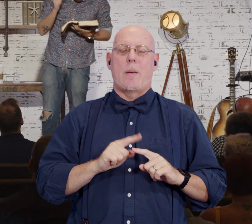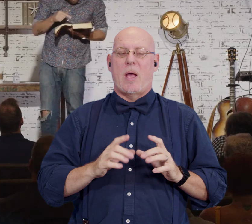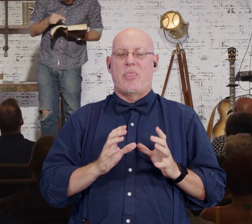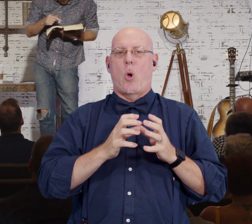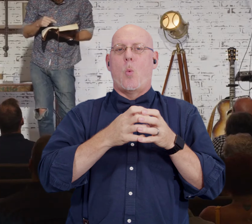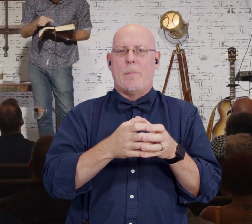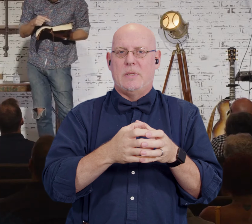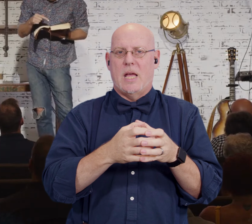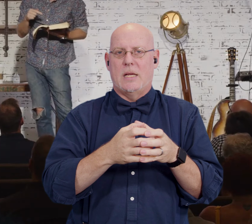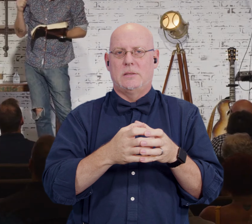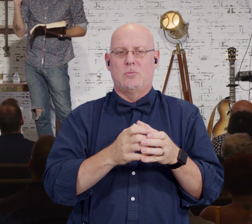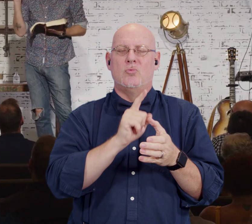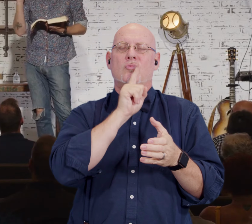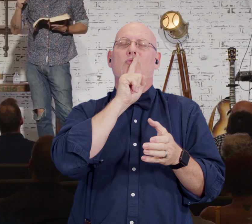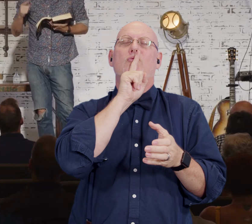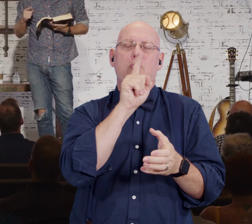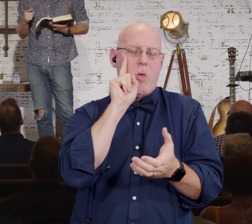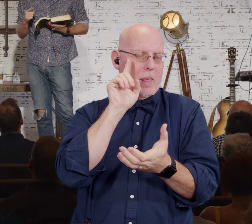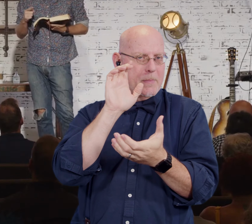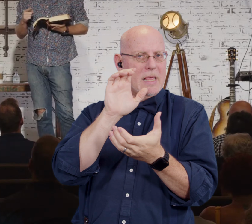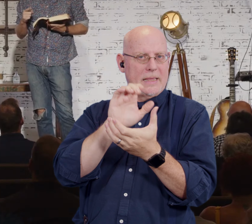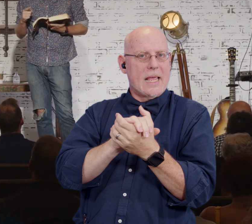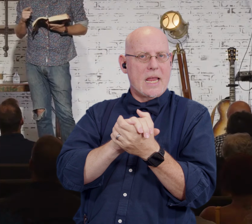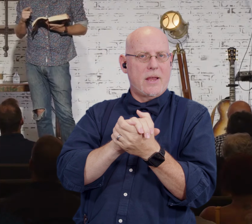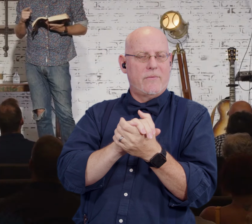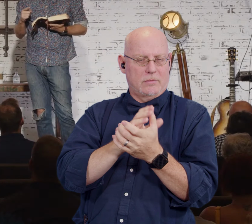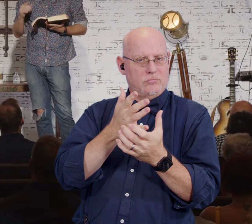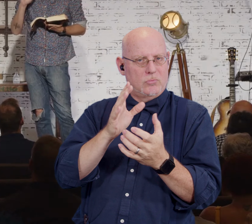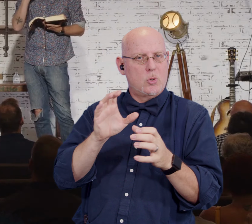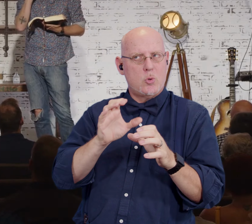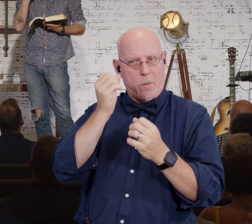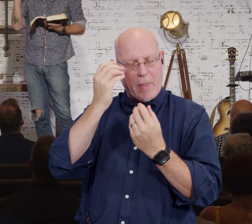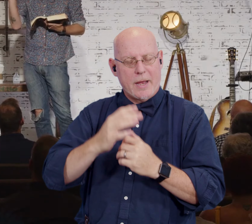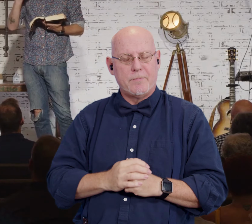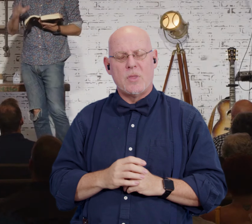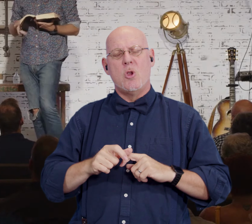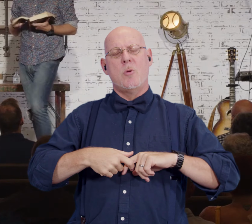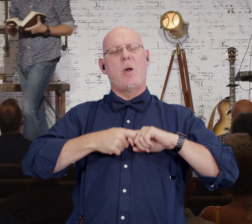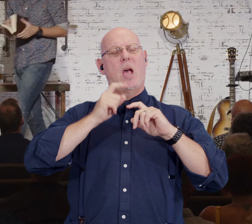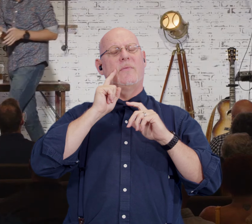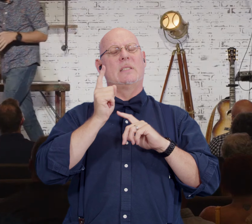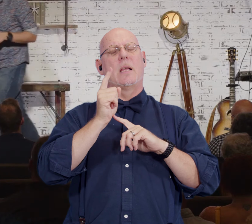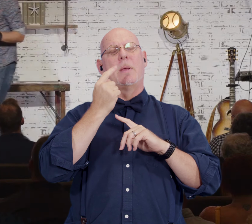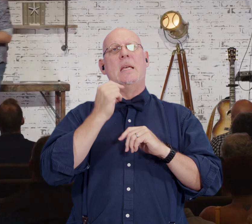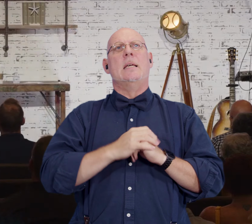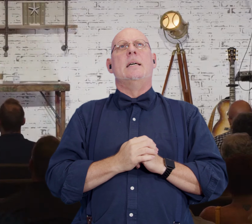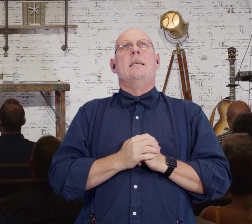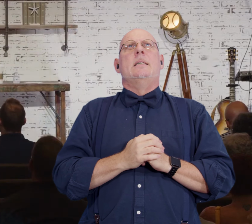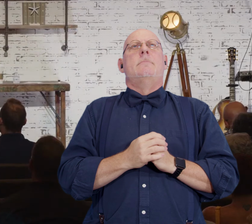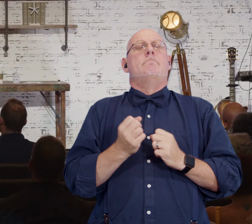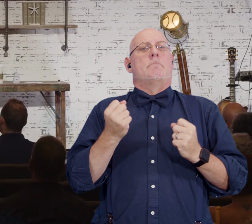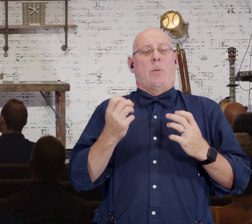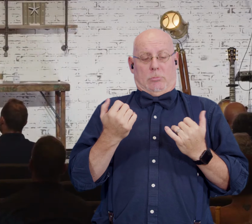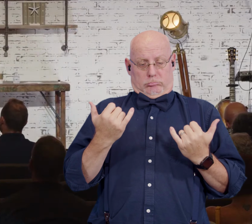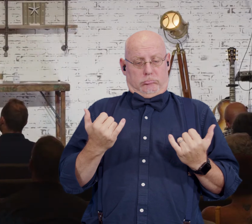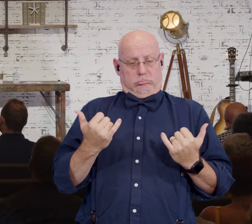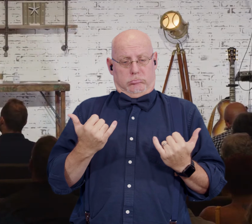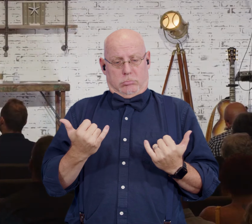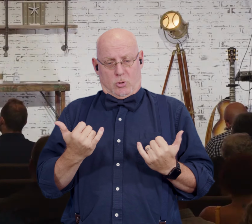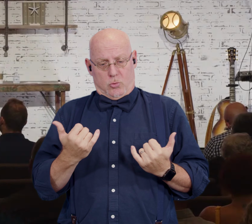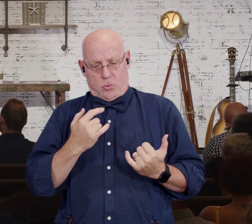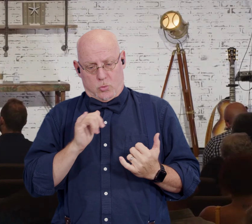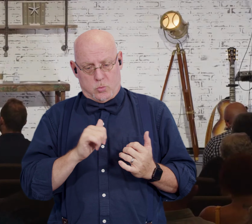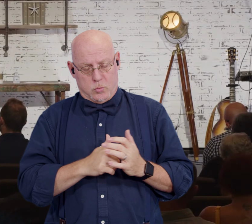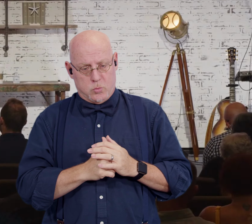but the remnants, those who truly believe, do. And so we can just pause here for a second today, because there are many, even in our